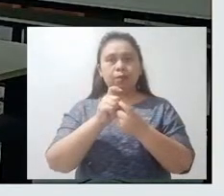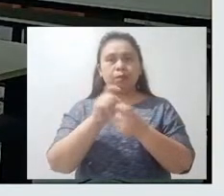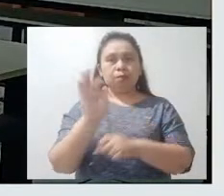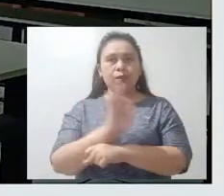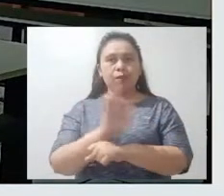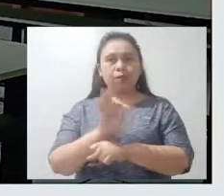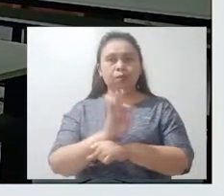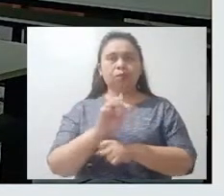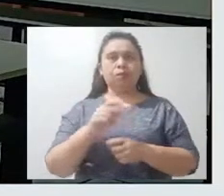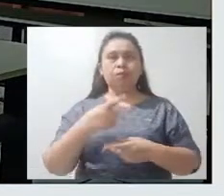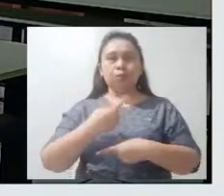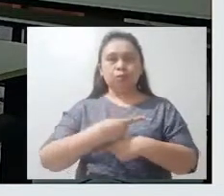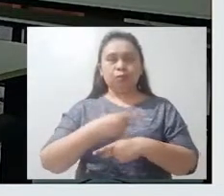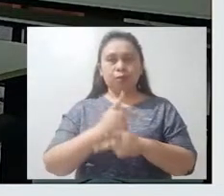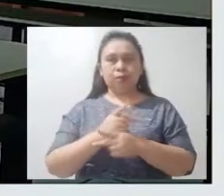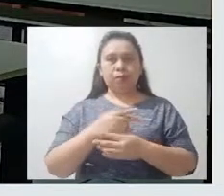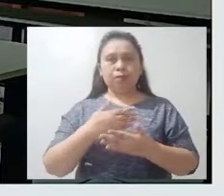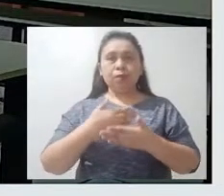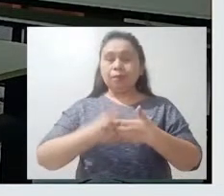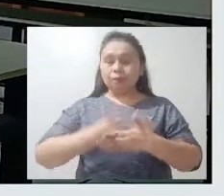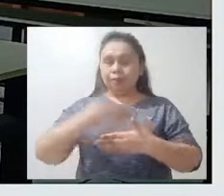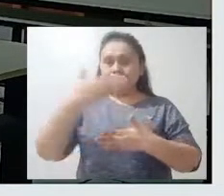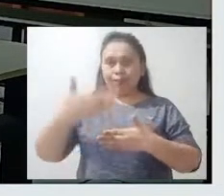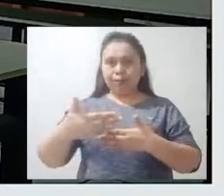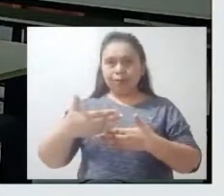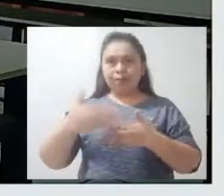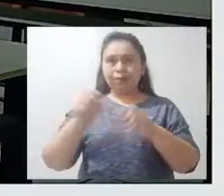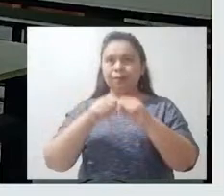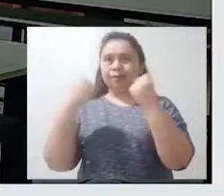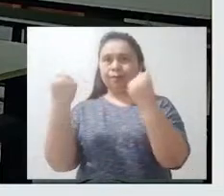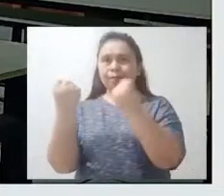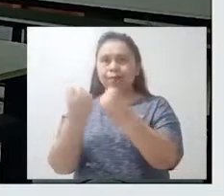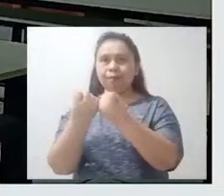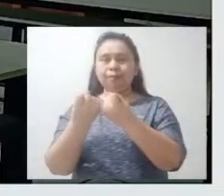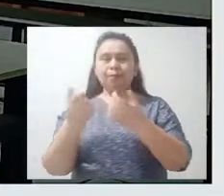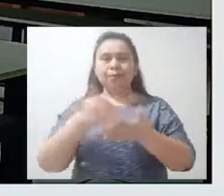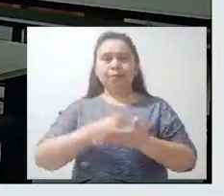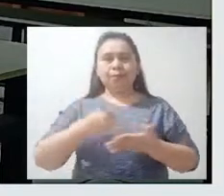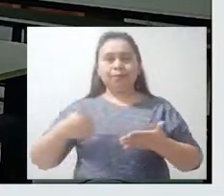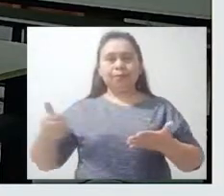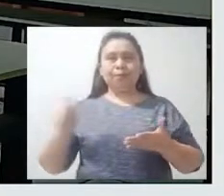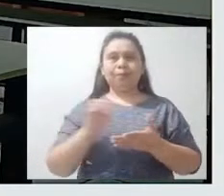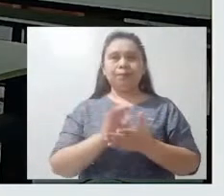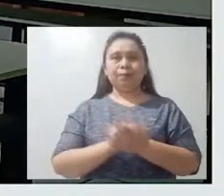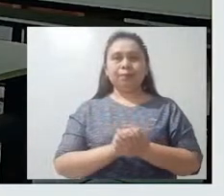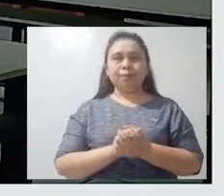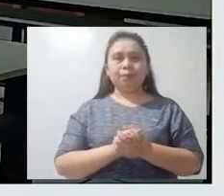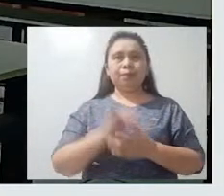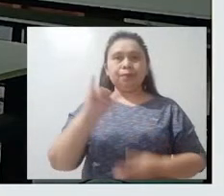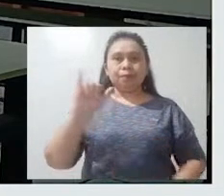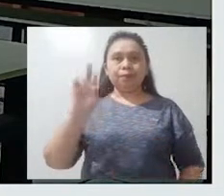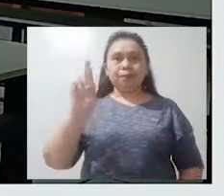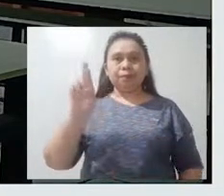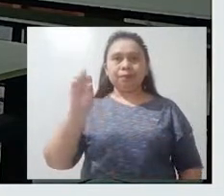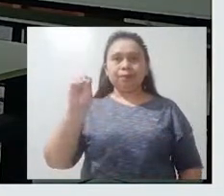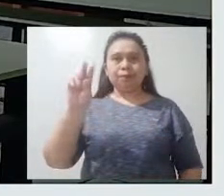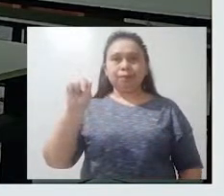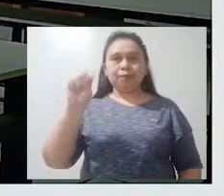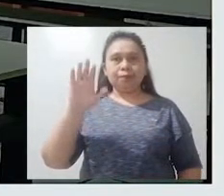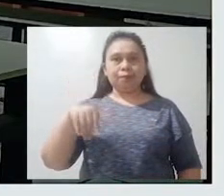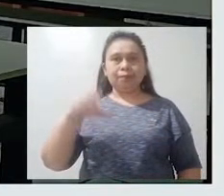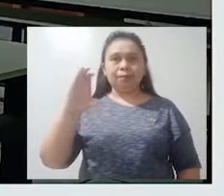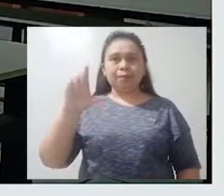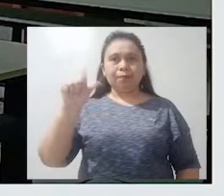perform. Here's the next set of laboratory apparatus that I will show you. Iron